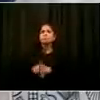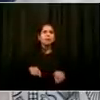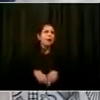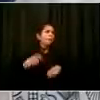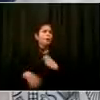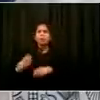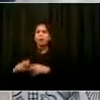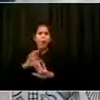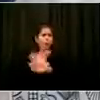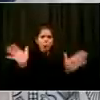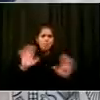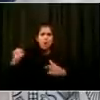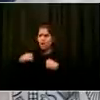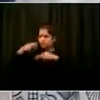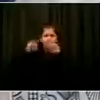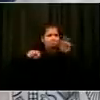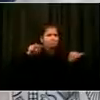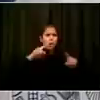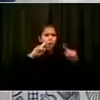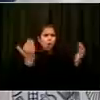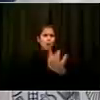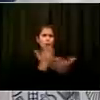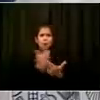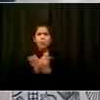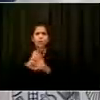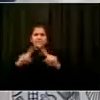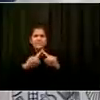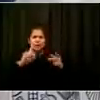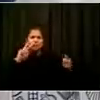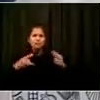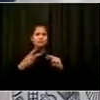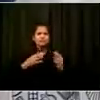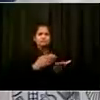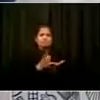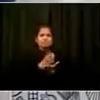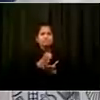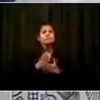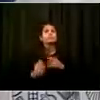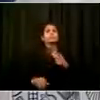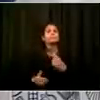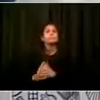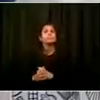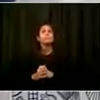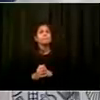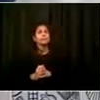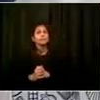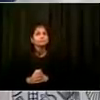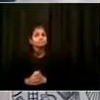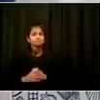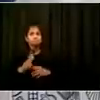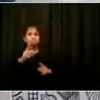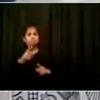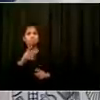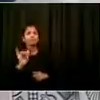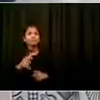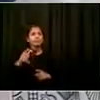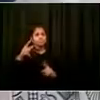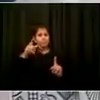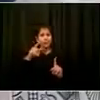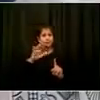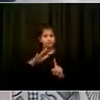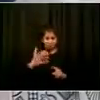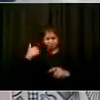uncovered extraordinary disparities, but they weren't just healthcare disparities. Let's be very, very clear about it. The racial and economic